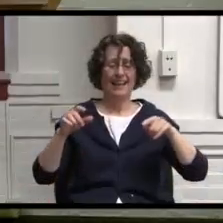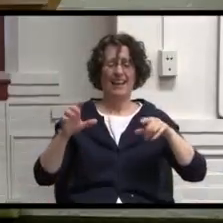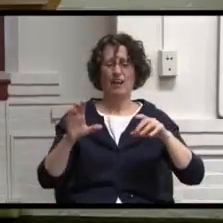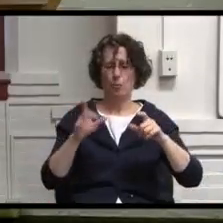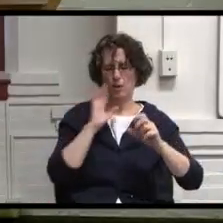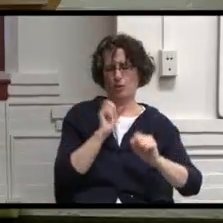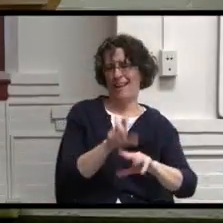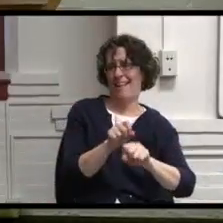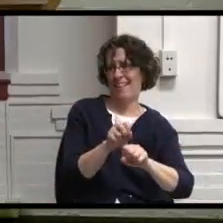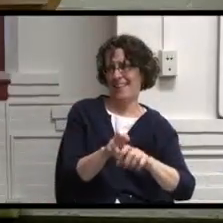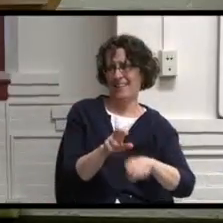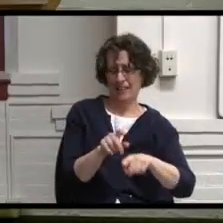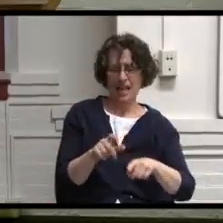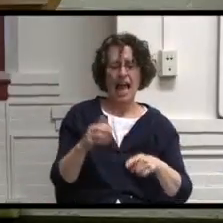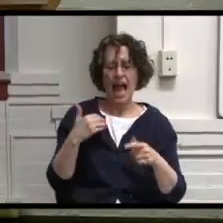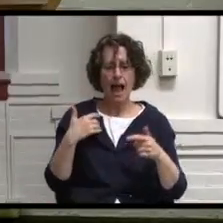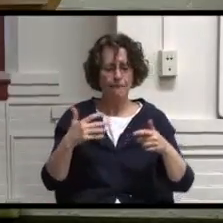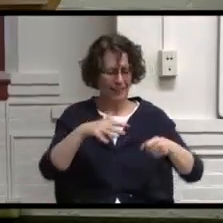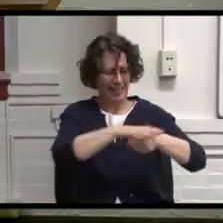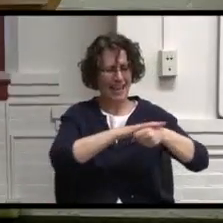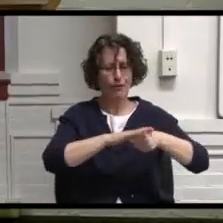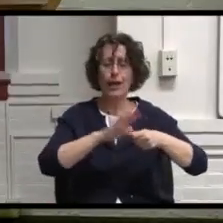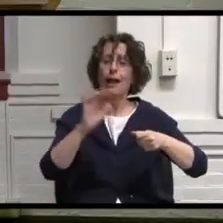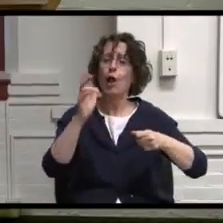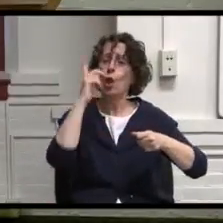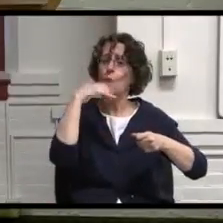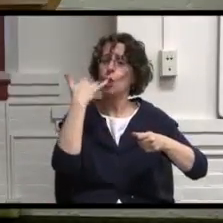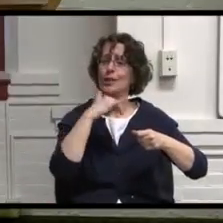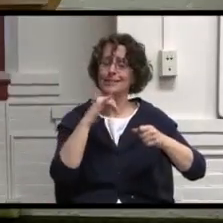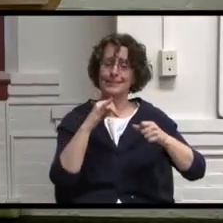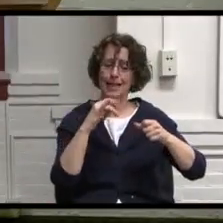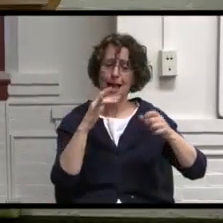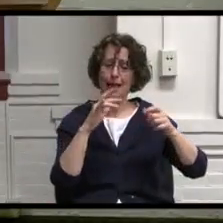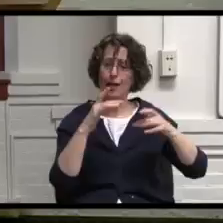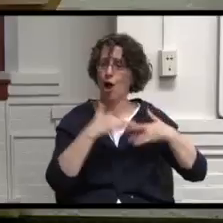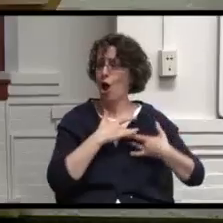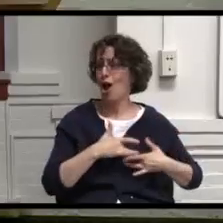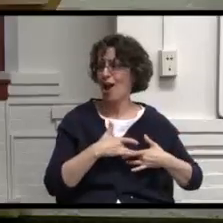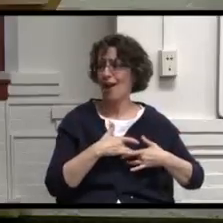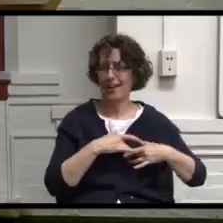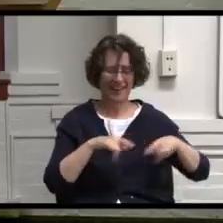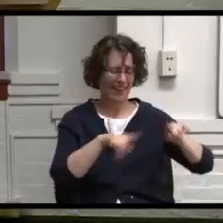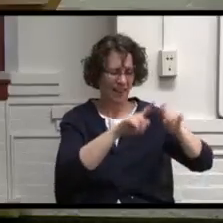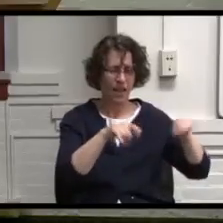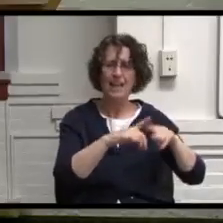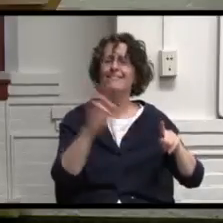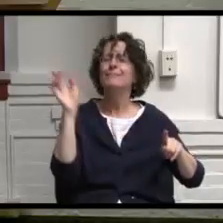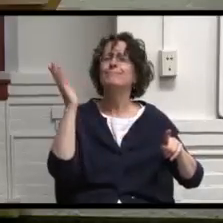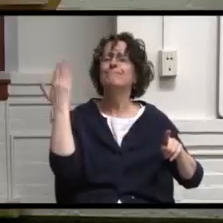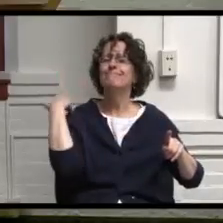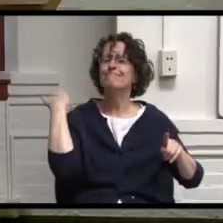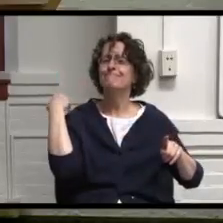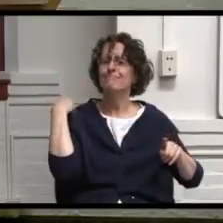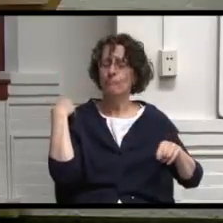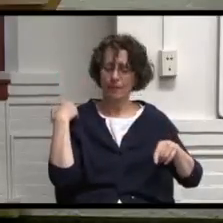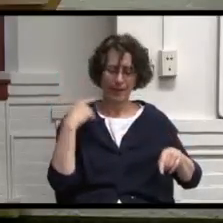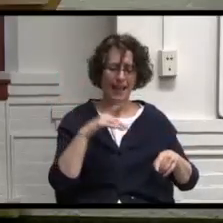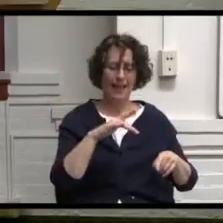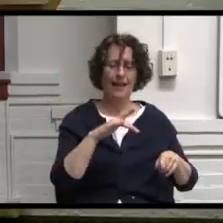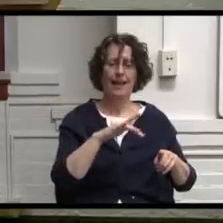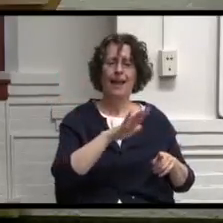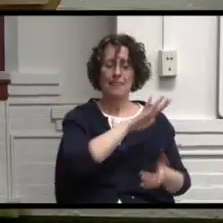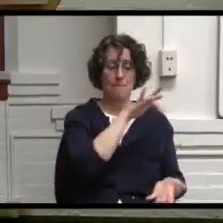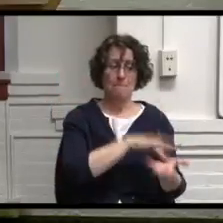area that is already in existence. That's where the flagpole was placed in the middle of that when